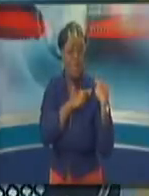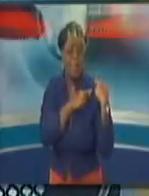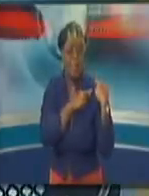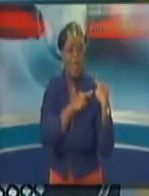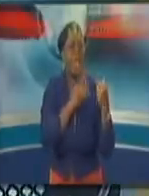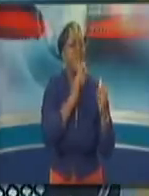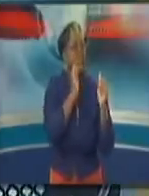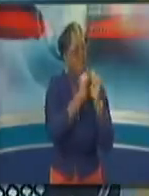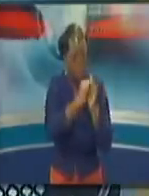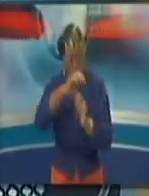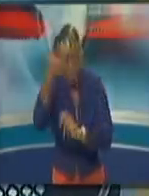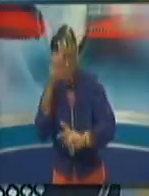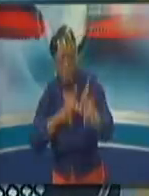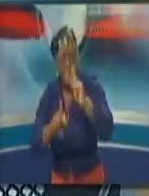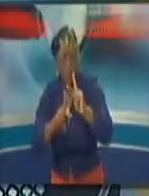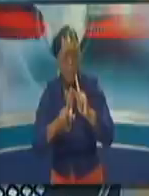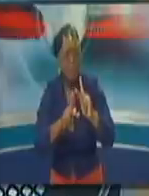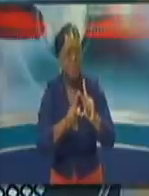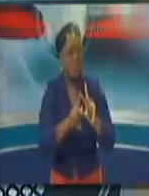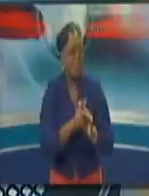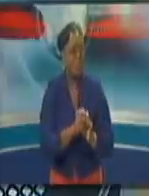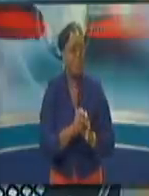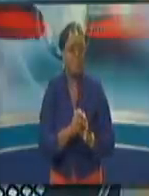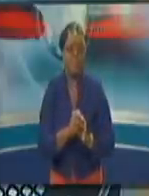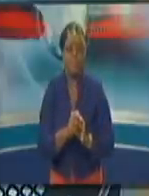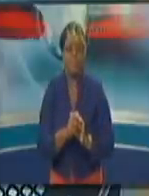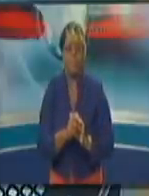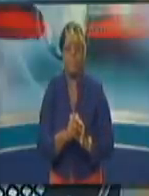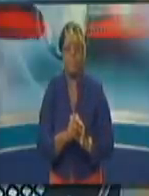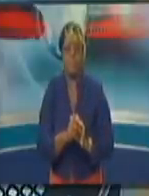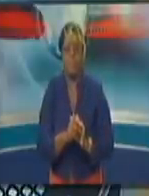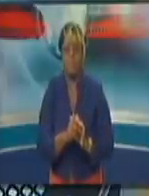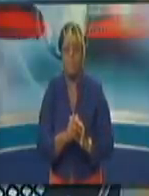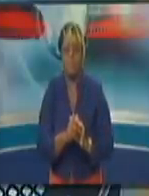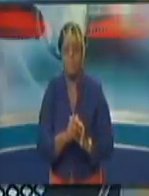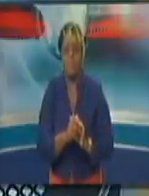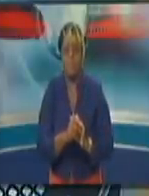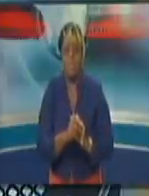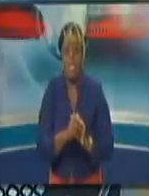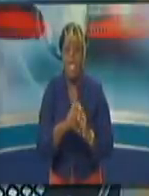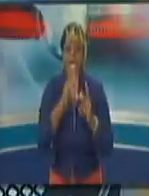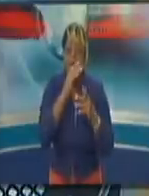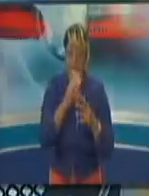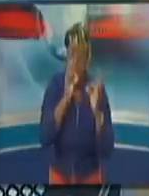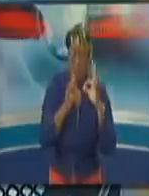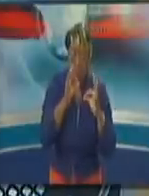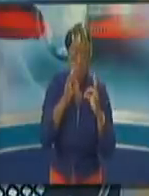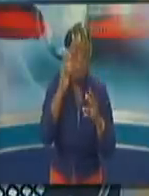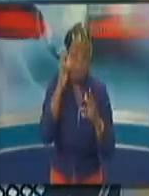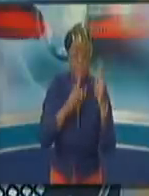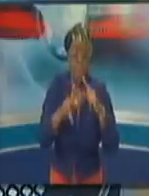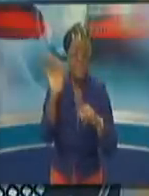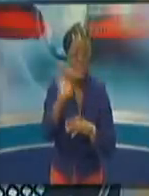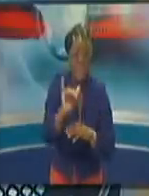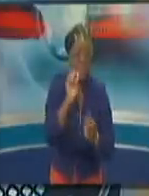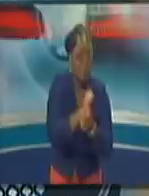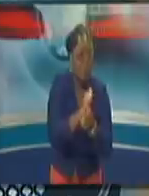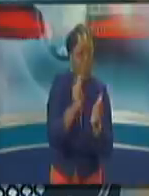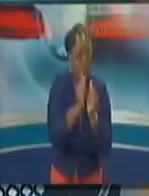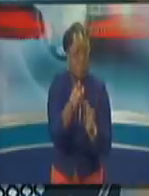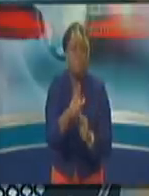colleagues, supervisors, friends, talk to trusted persons, particularly people who share the same experiences that you share in the